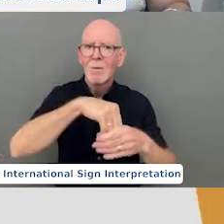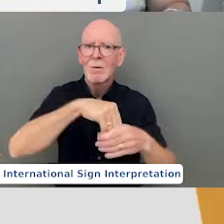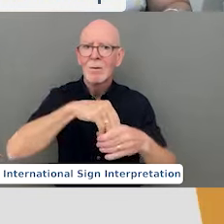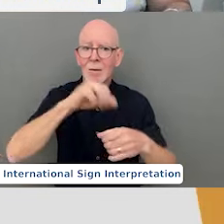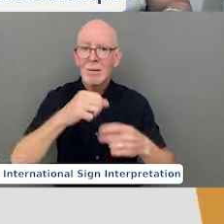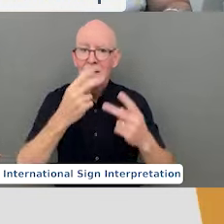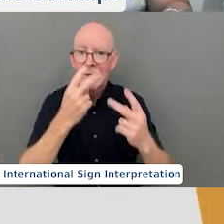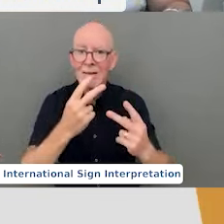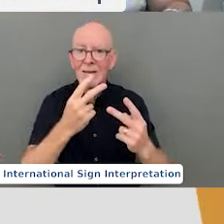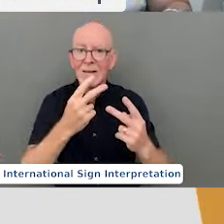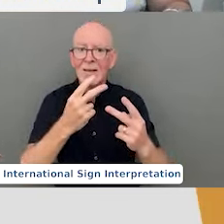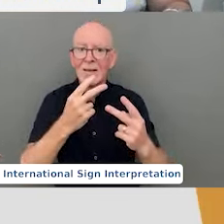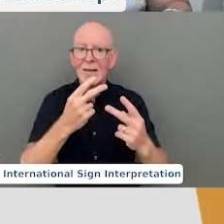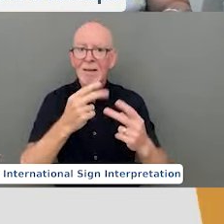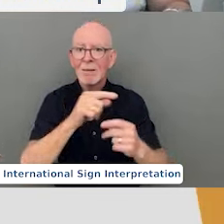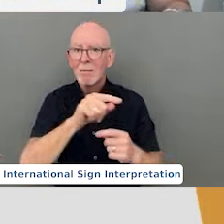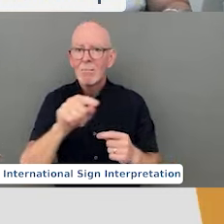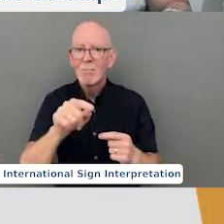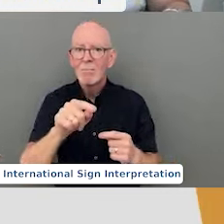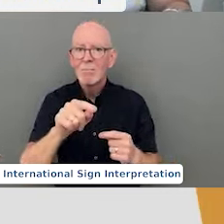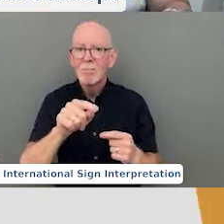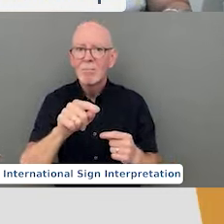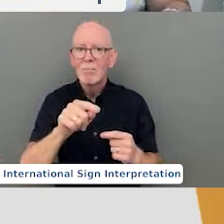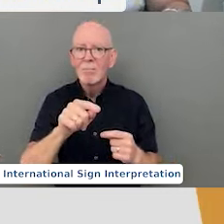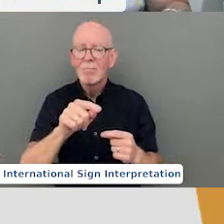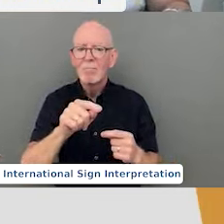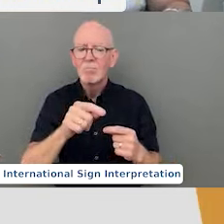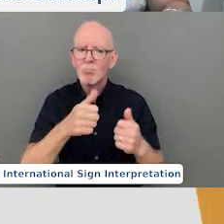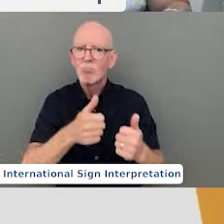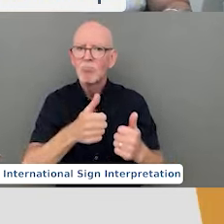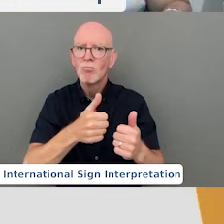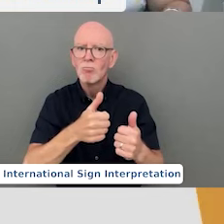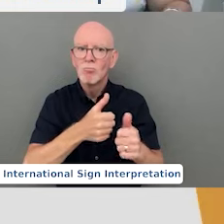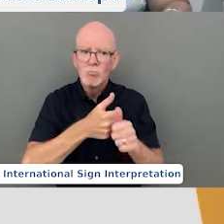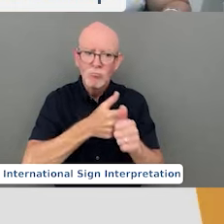services as a way to strengthen